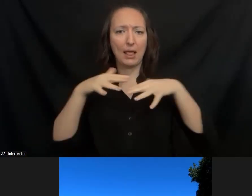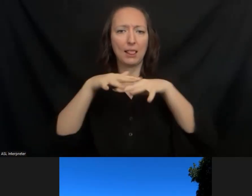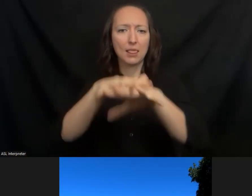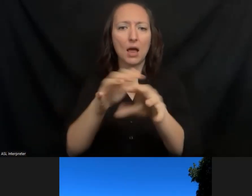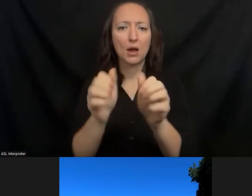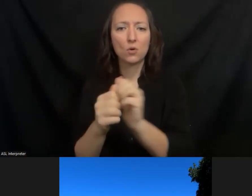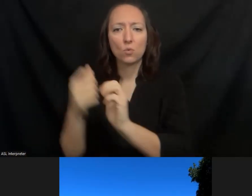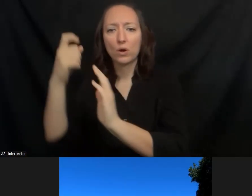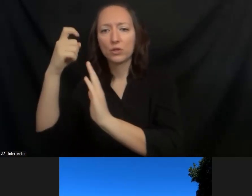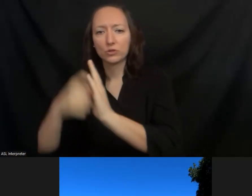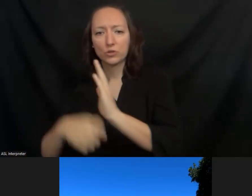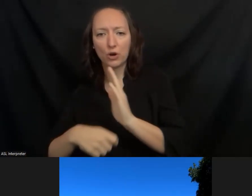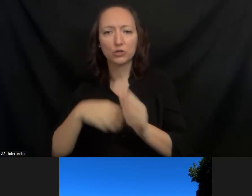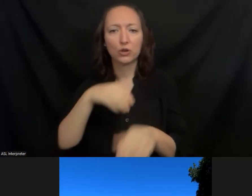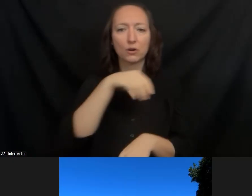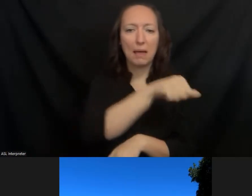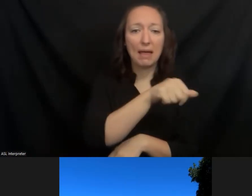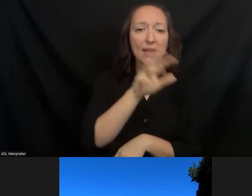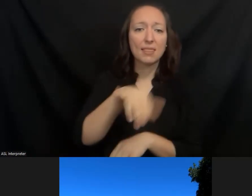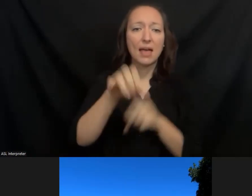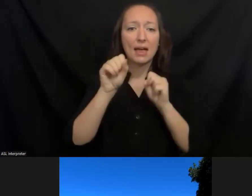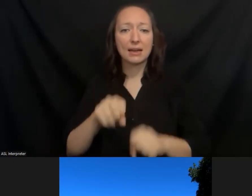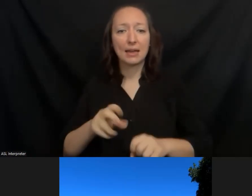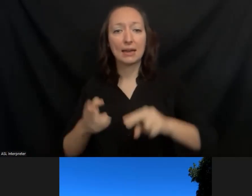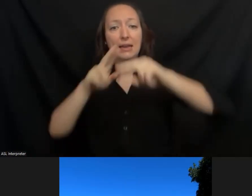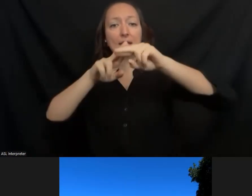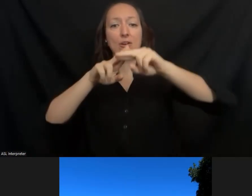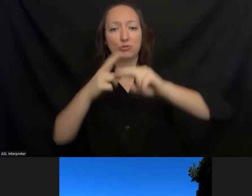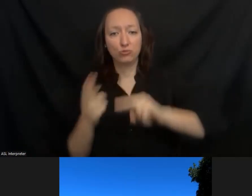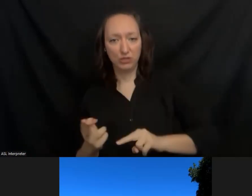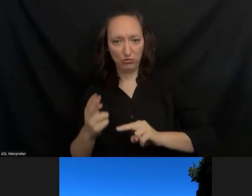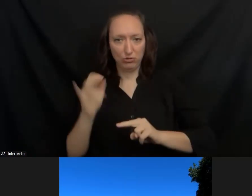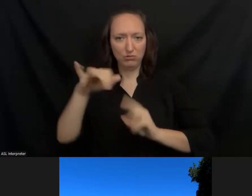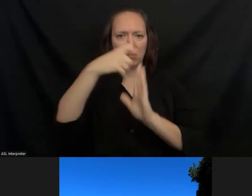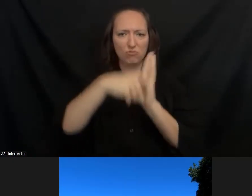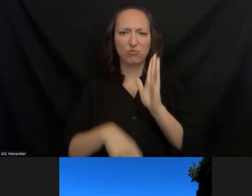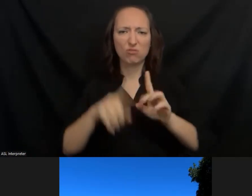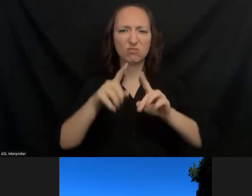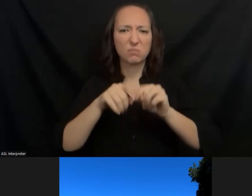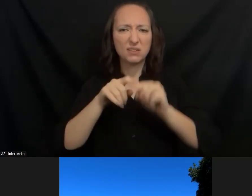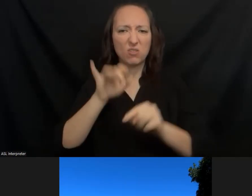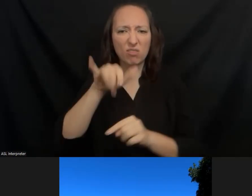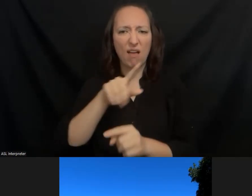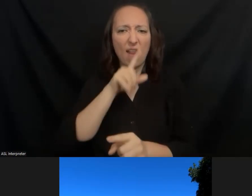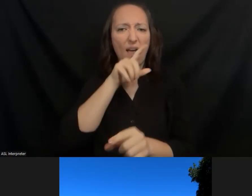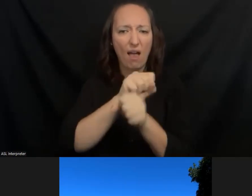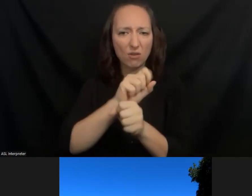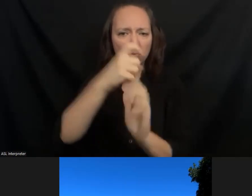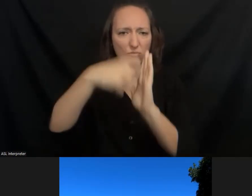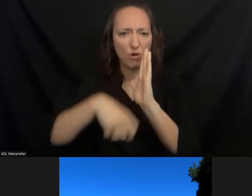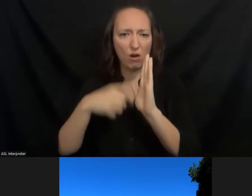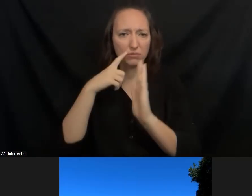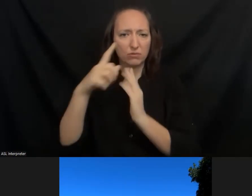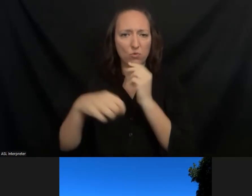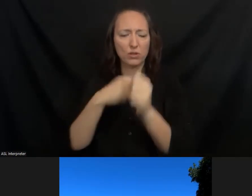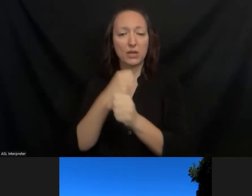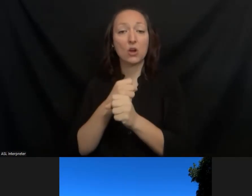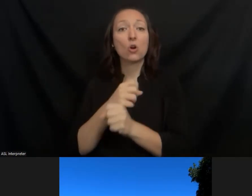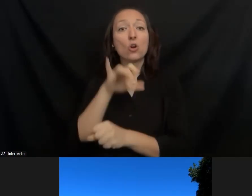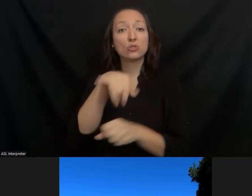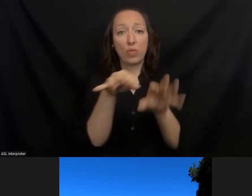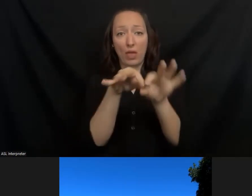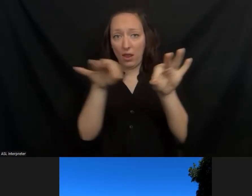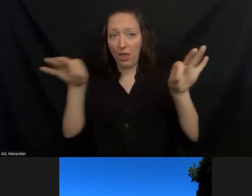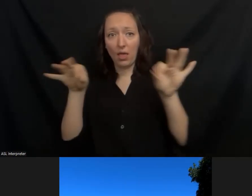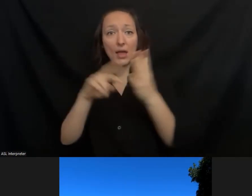decrease the charge, depending on the actual cost that we're incurring throughout the year. So the intent of that comment in the report is that we're